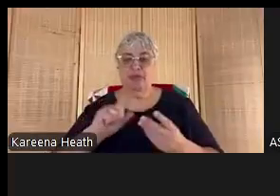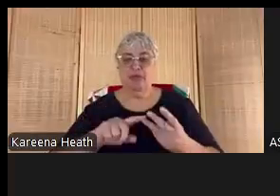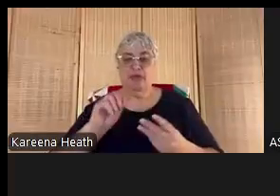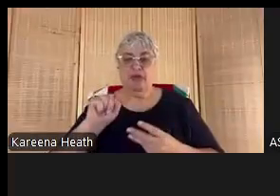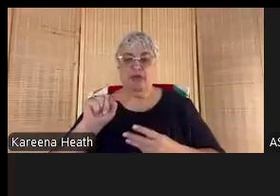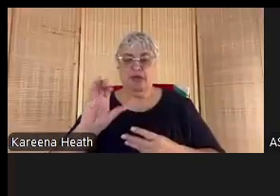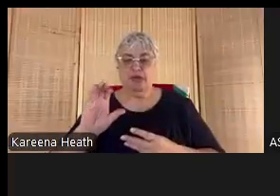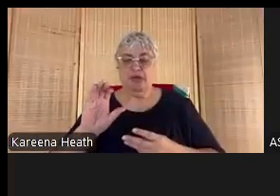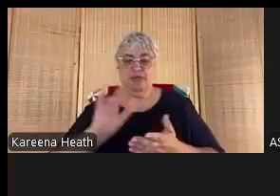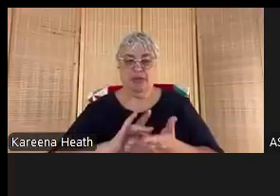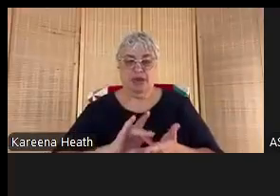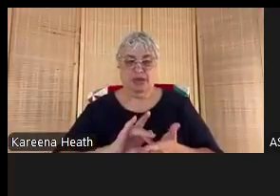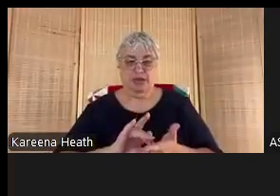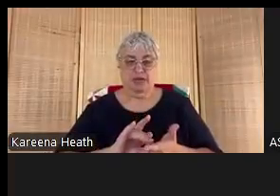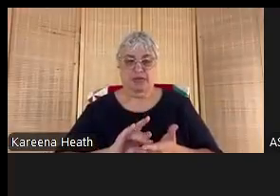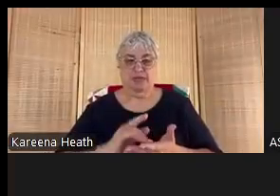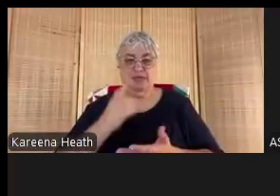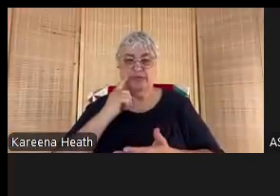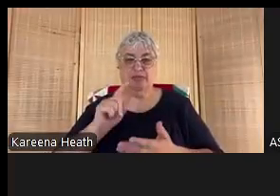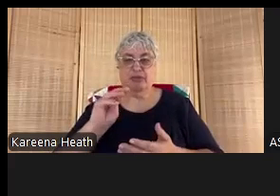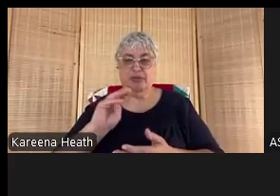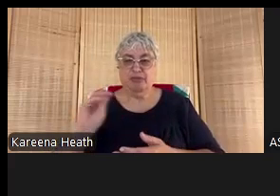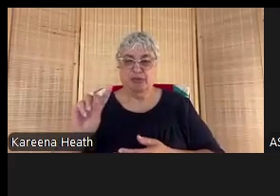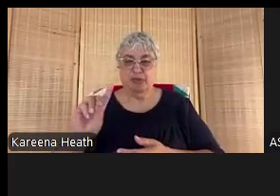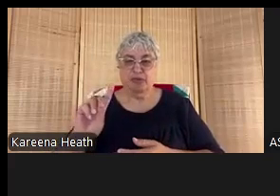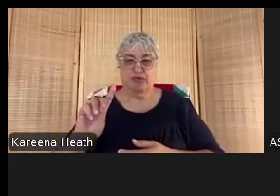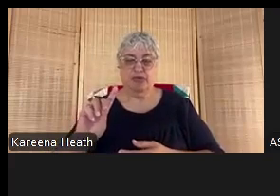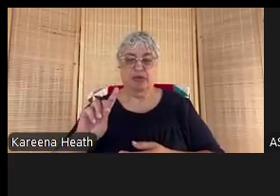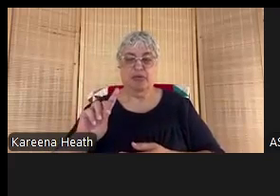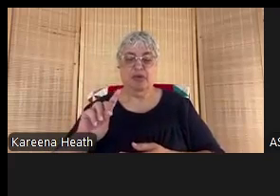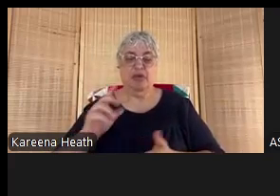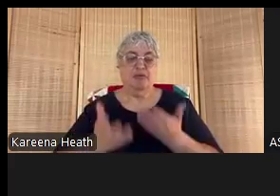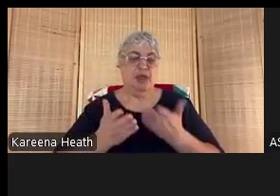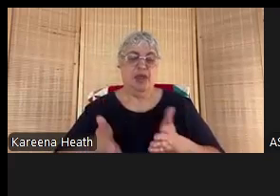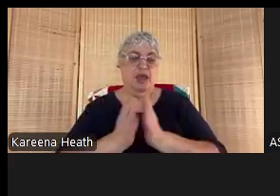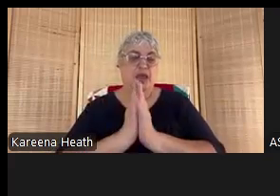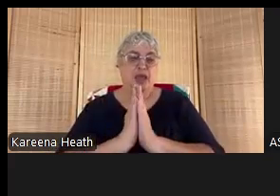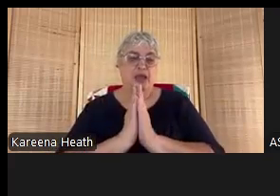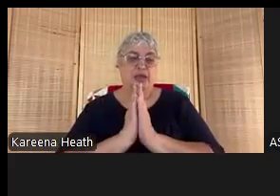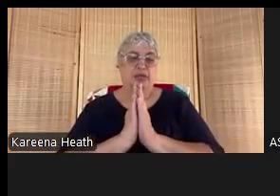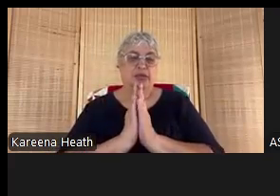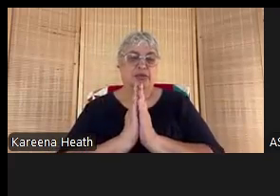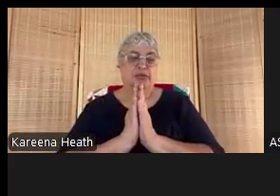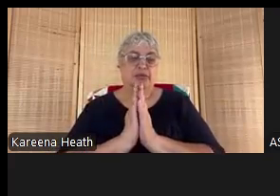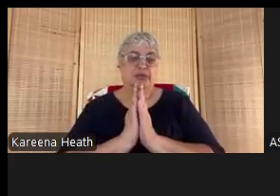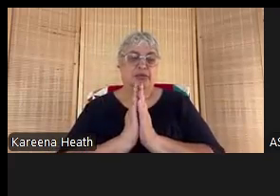over-the-counter medications? For mood, you may ask, do you or have you